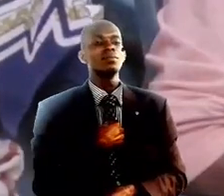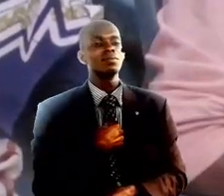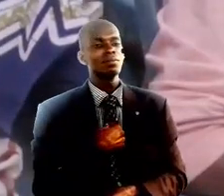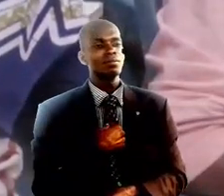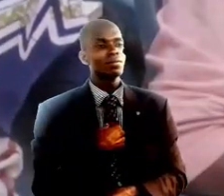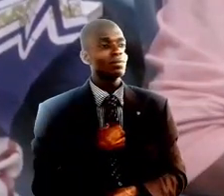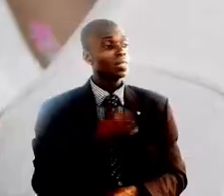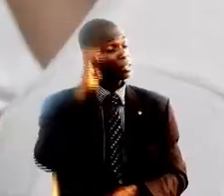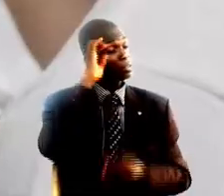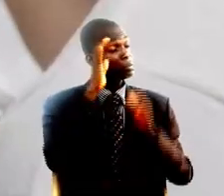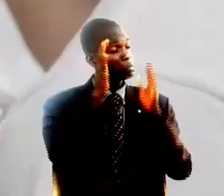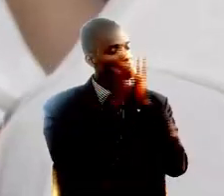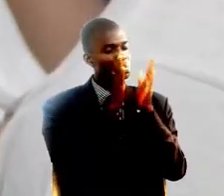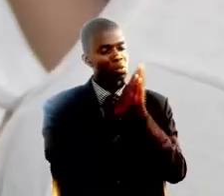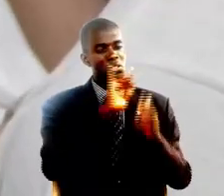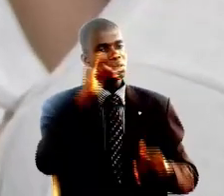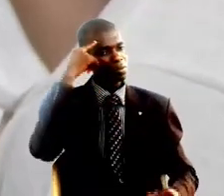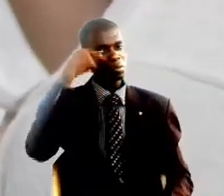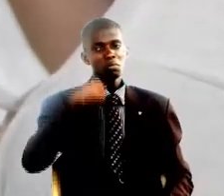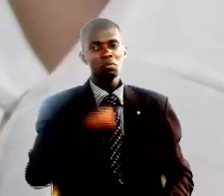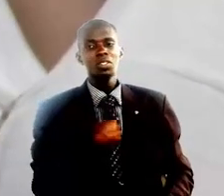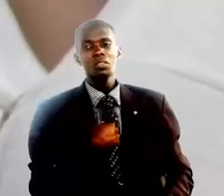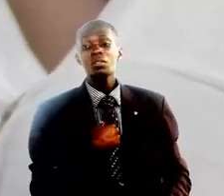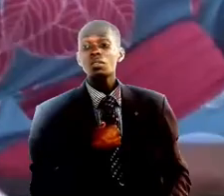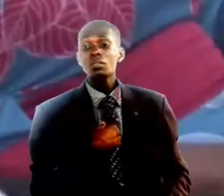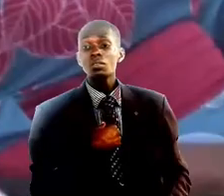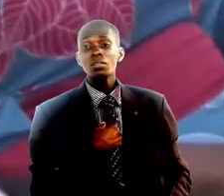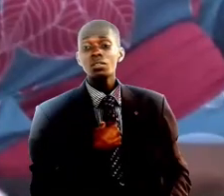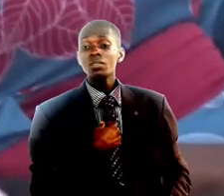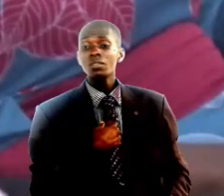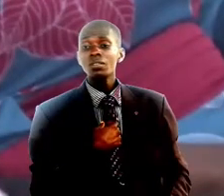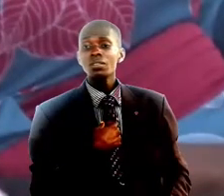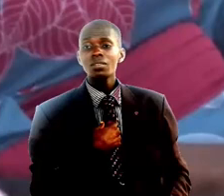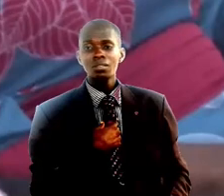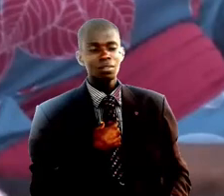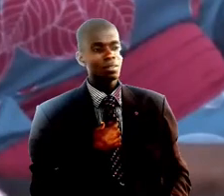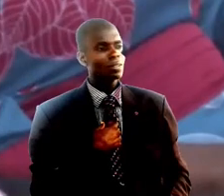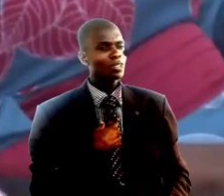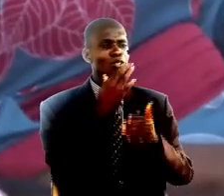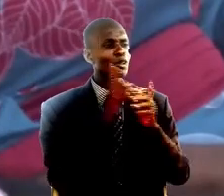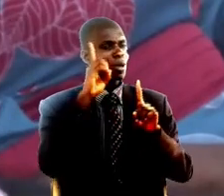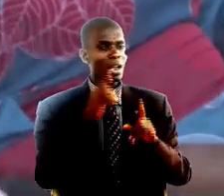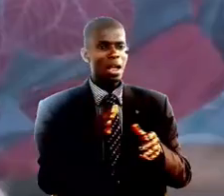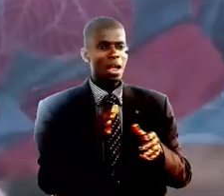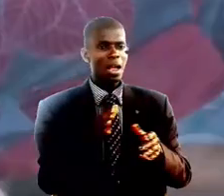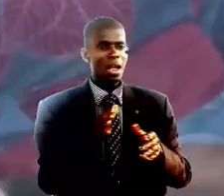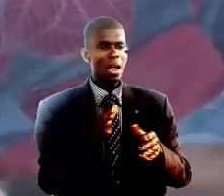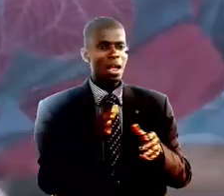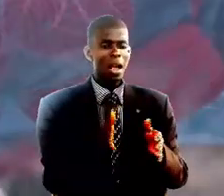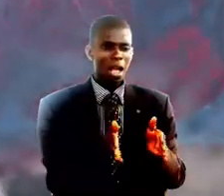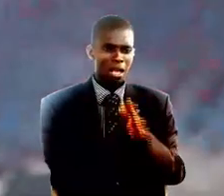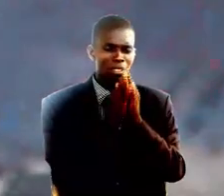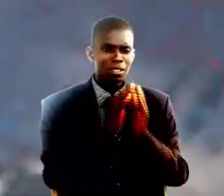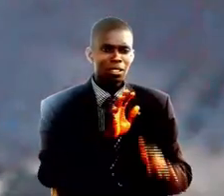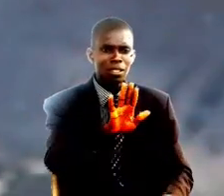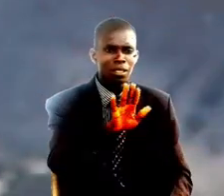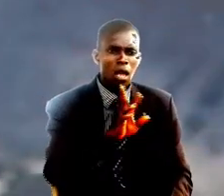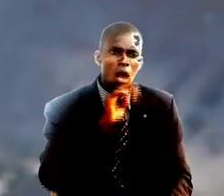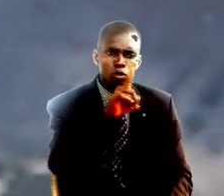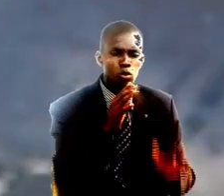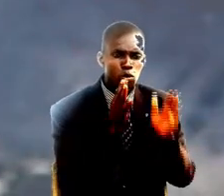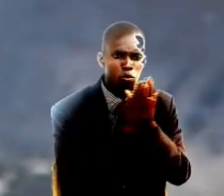for me. Somebody said, are you praying for me? And that person replied, I even forgot. I had